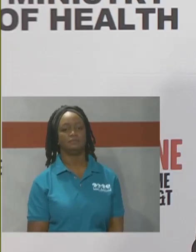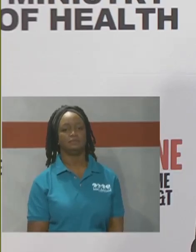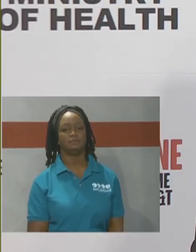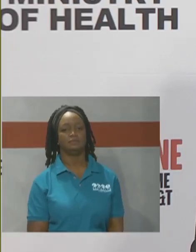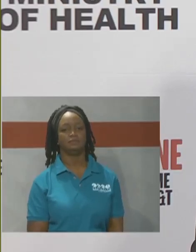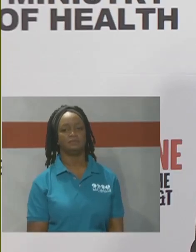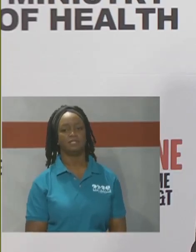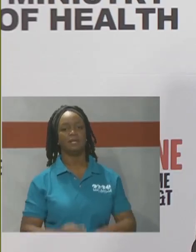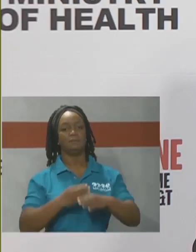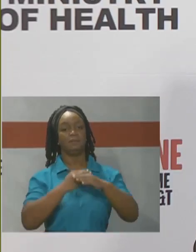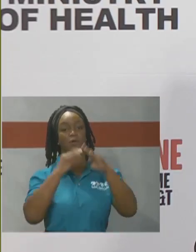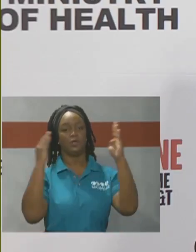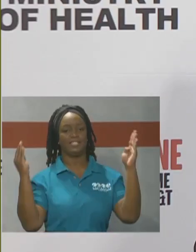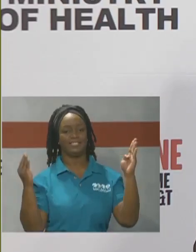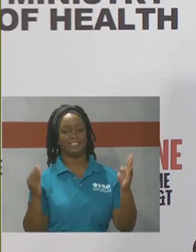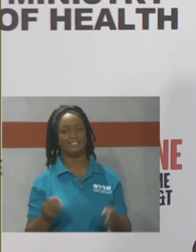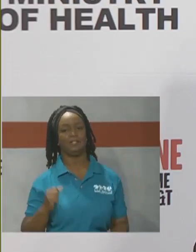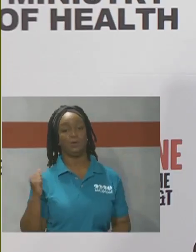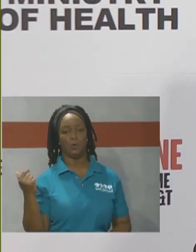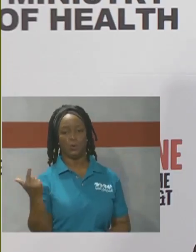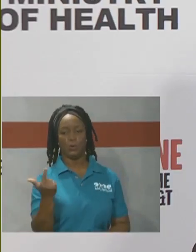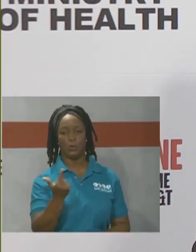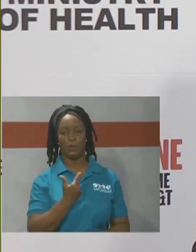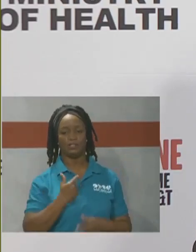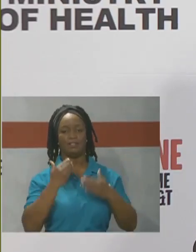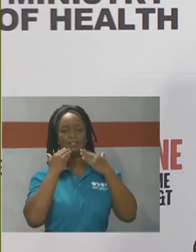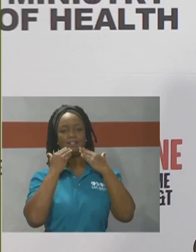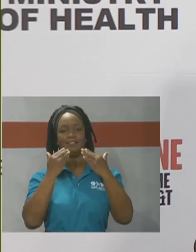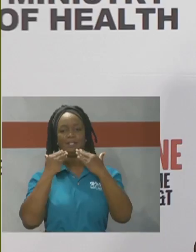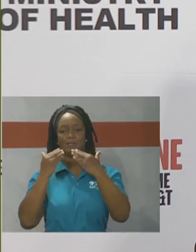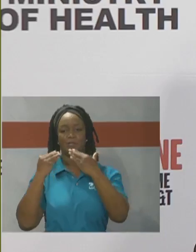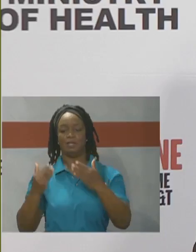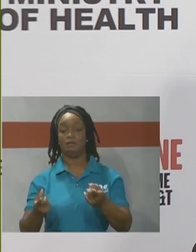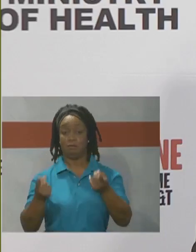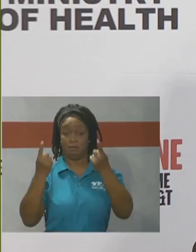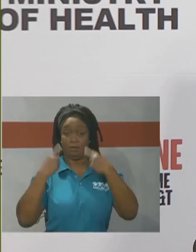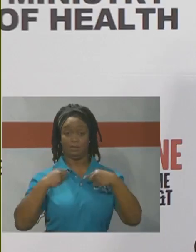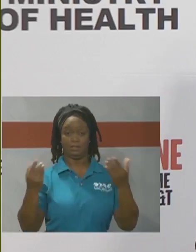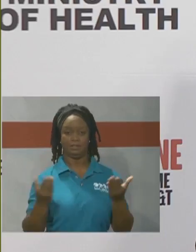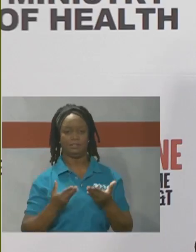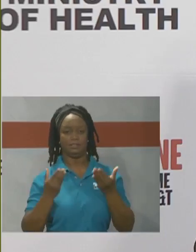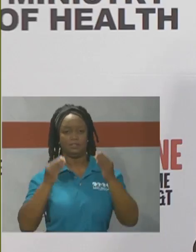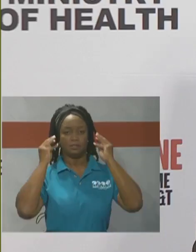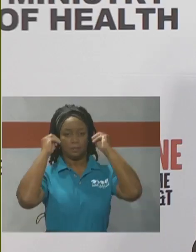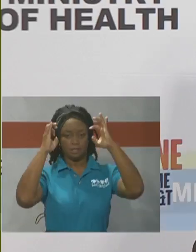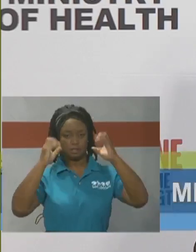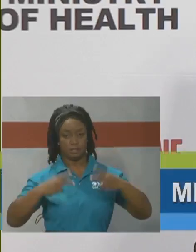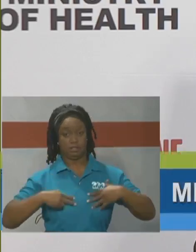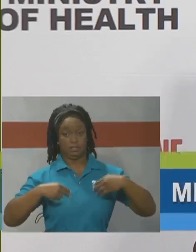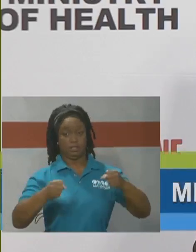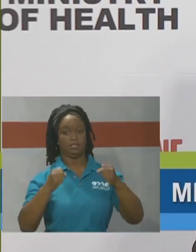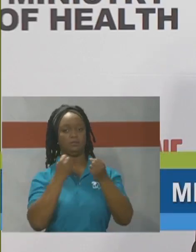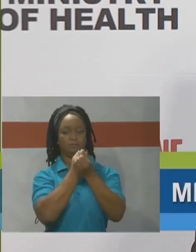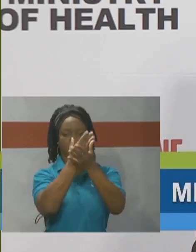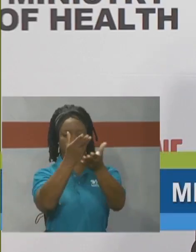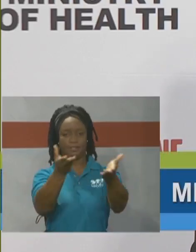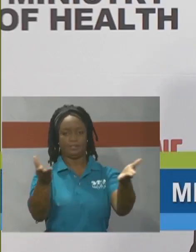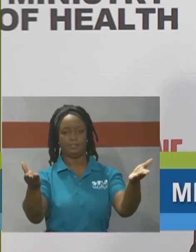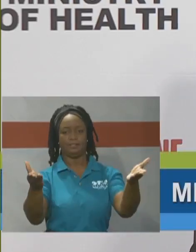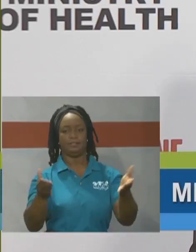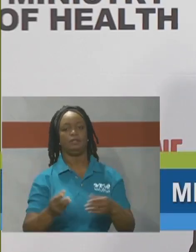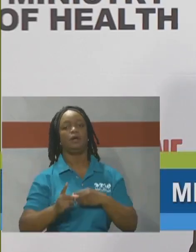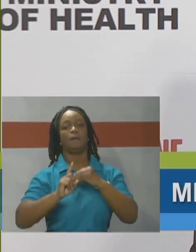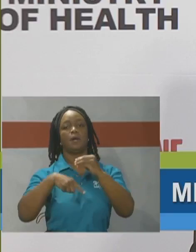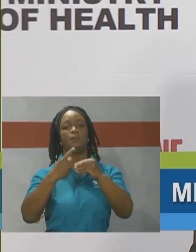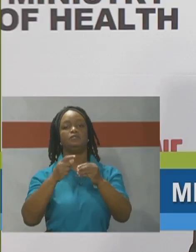and thank you for joining us for the Ministry of Health virtual media conference on the national COVID-19 response for